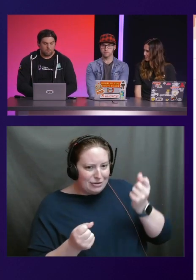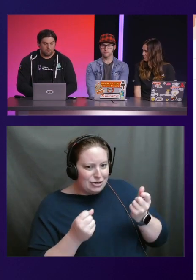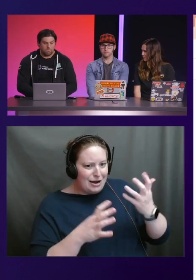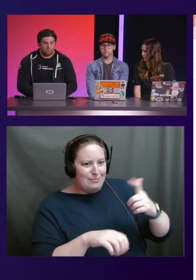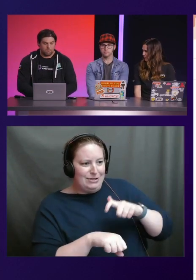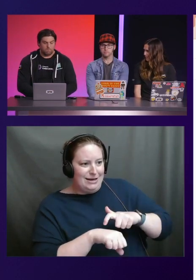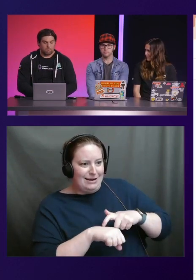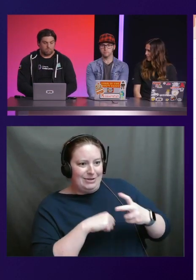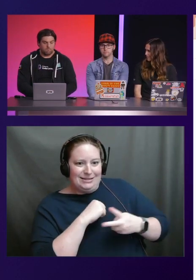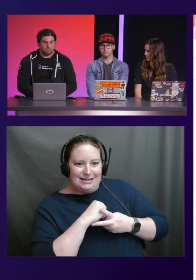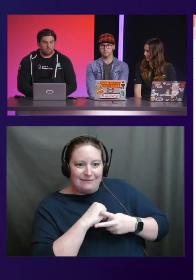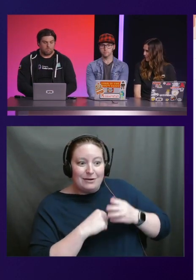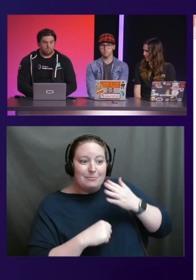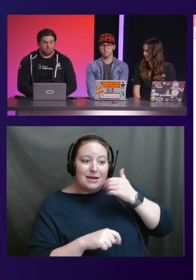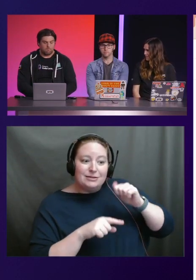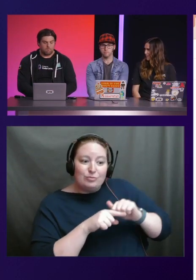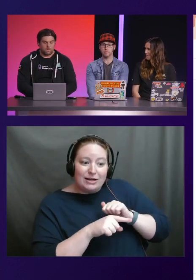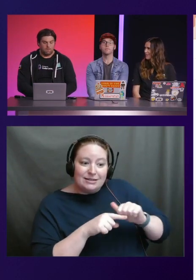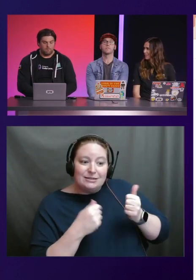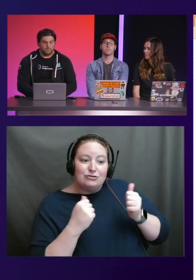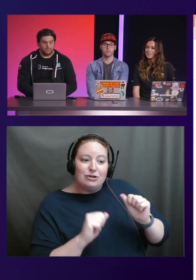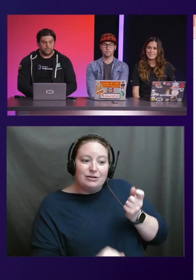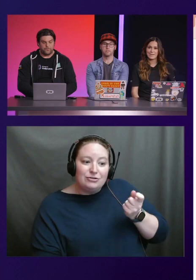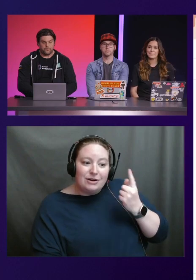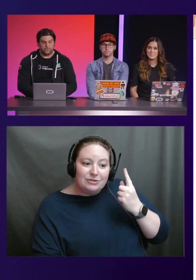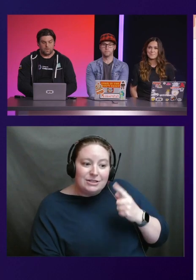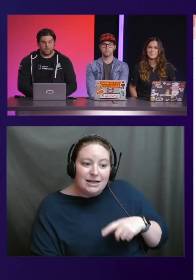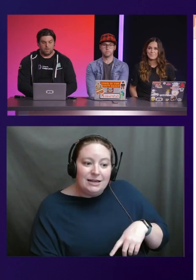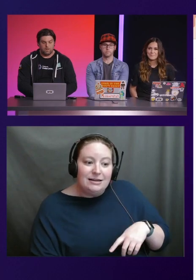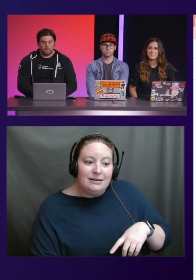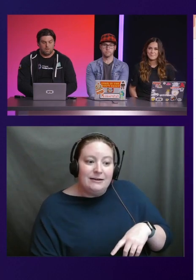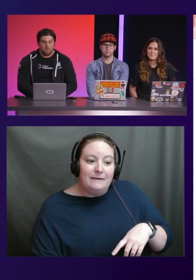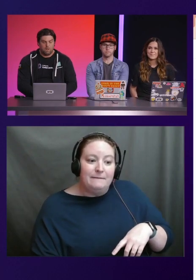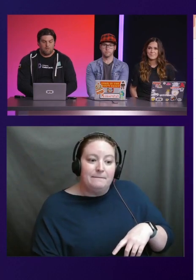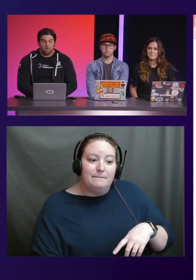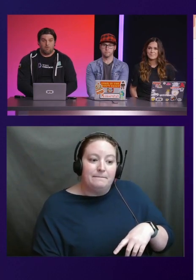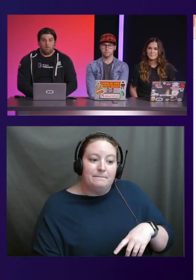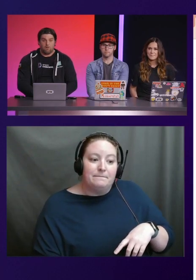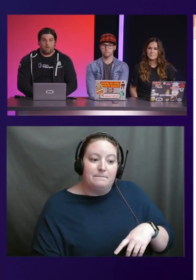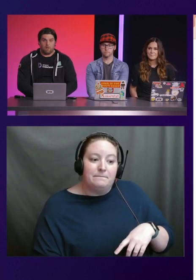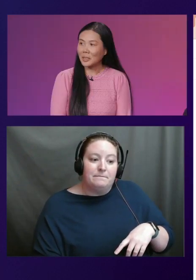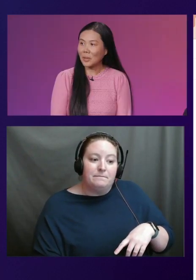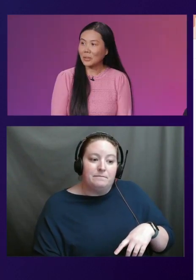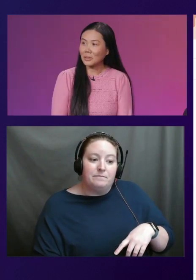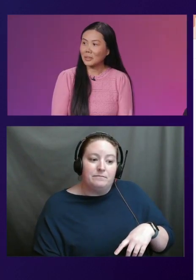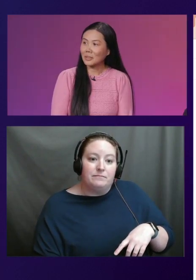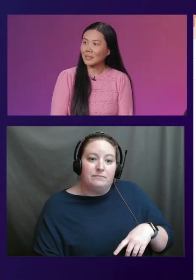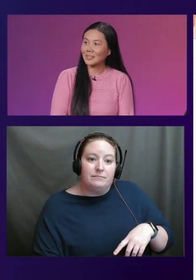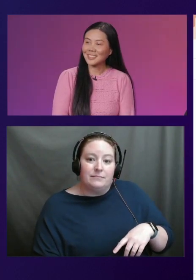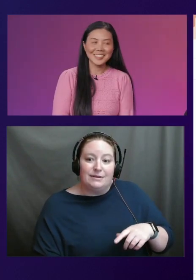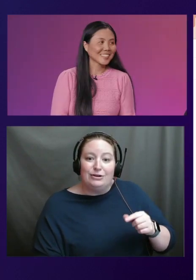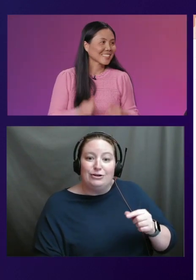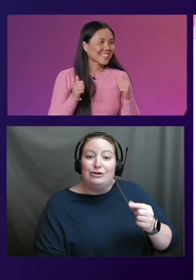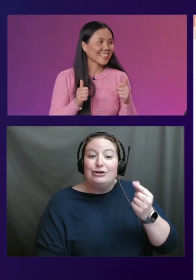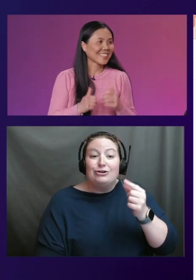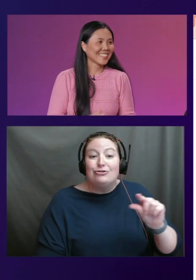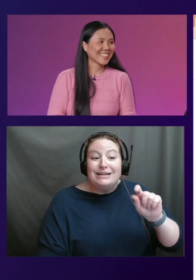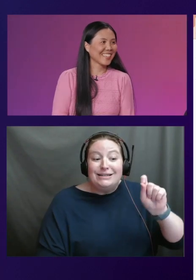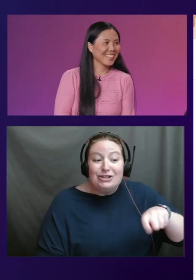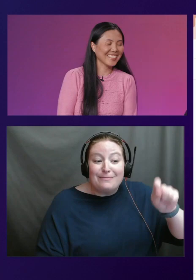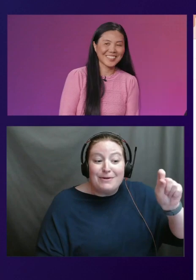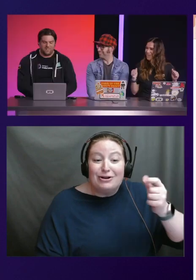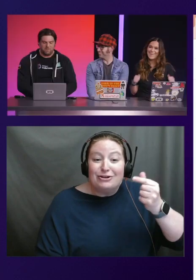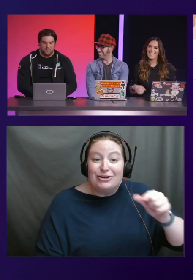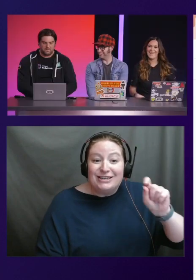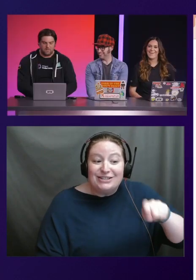best practices and trying to understand exactly how things need to be done. Yeah. And it's green check mark. Green check mark. Now this is from the